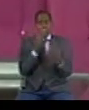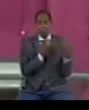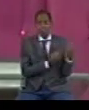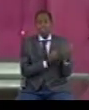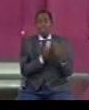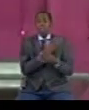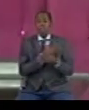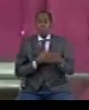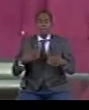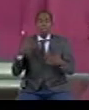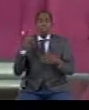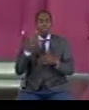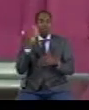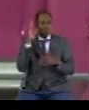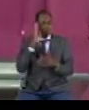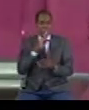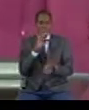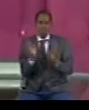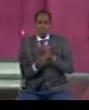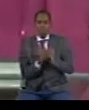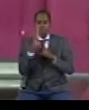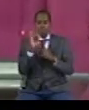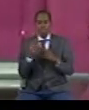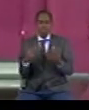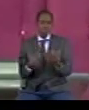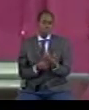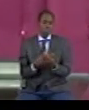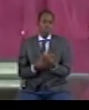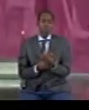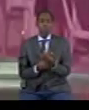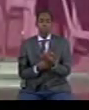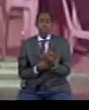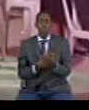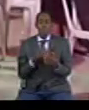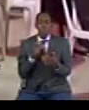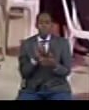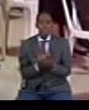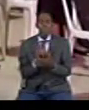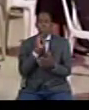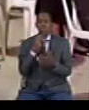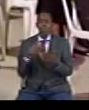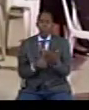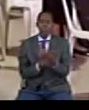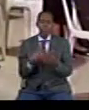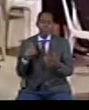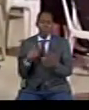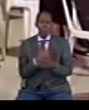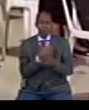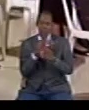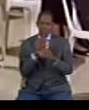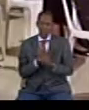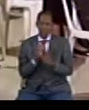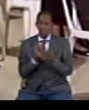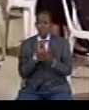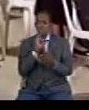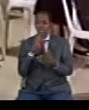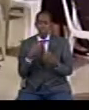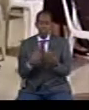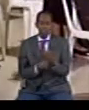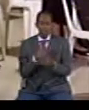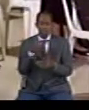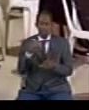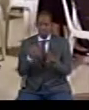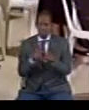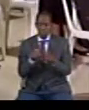to the gospel that has given unto us. Those of us, that's the gospel we receive. That the gospel you also receive. And